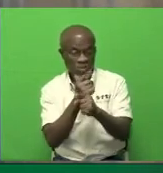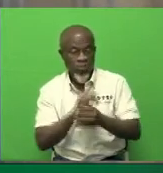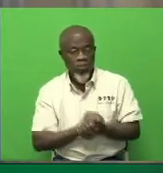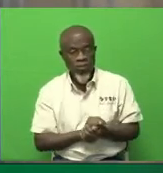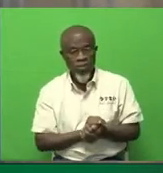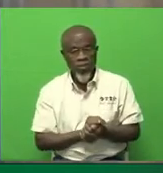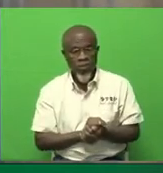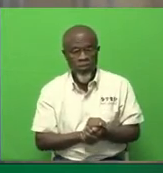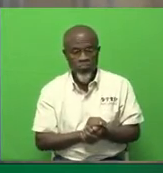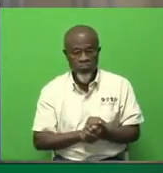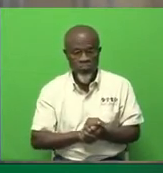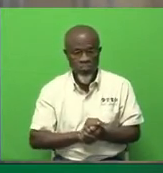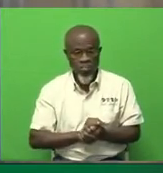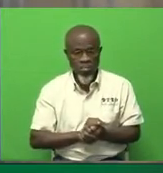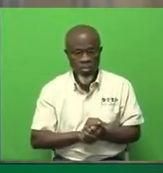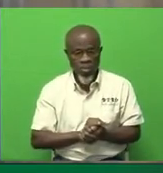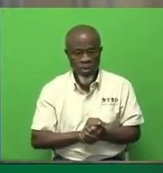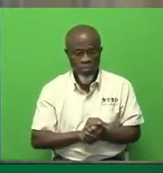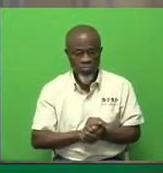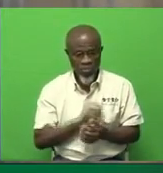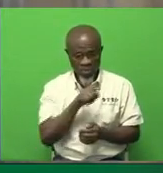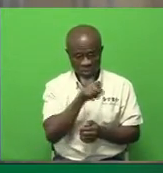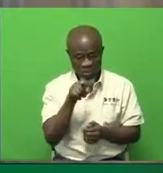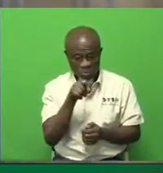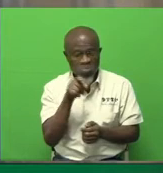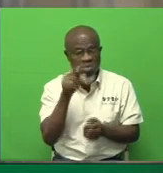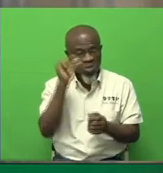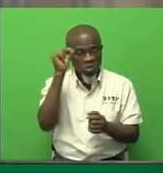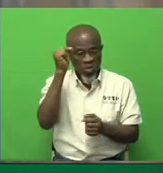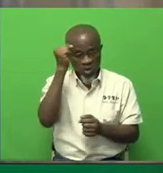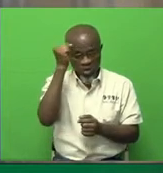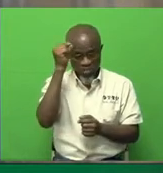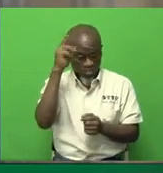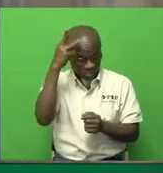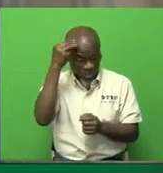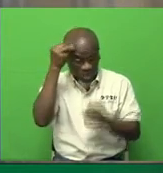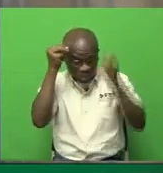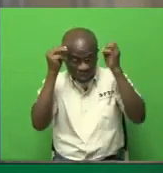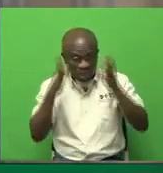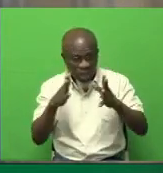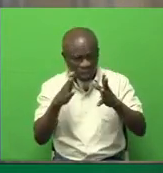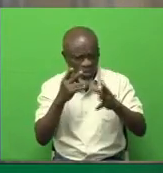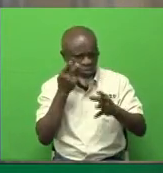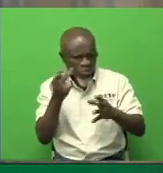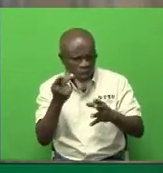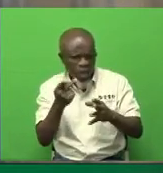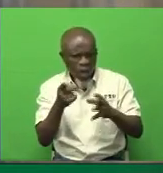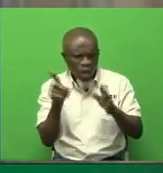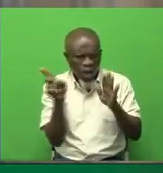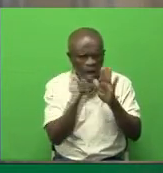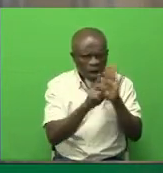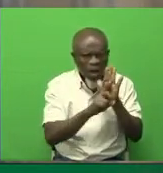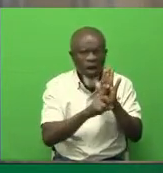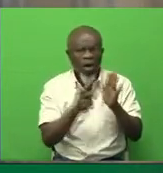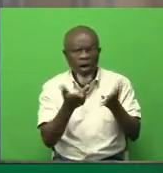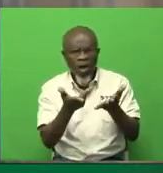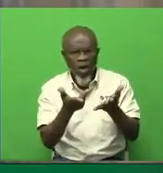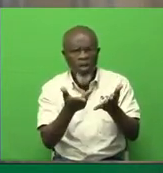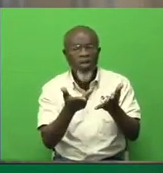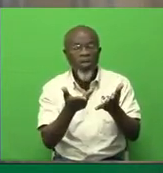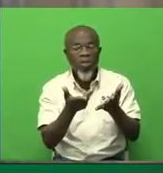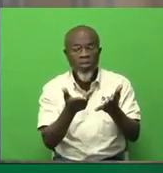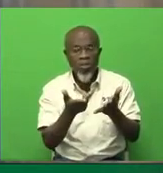I find also in the minister an alarming group J GDP growth